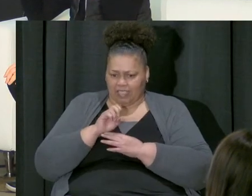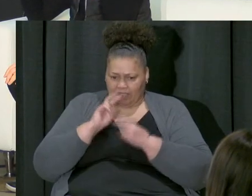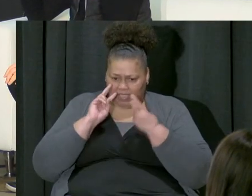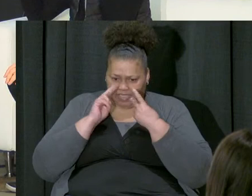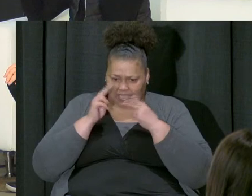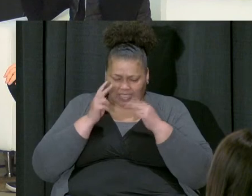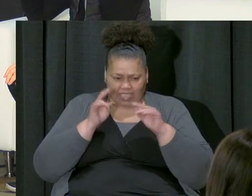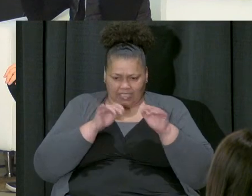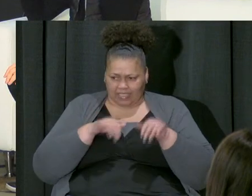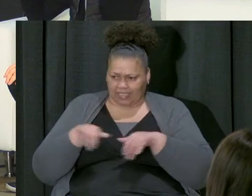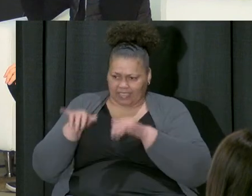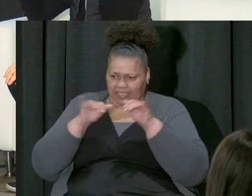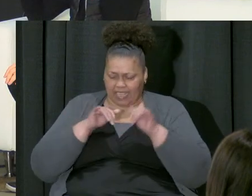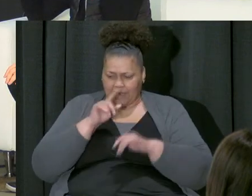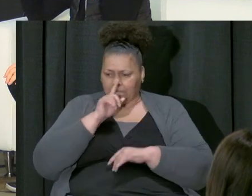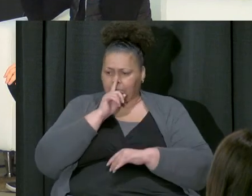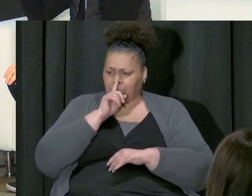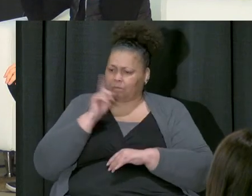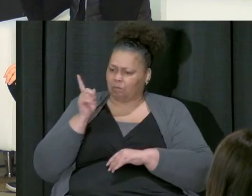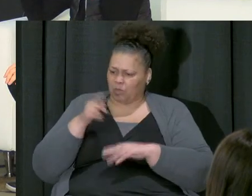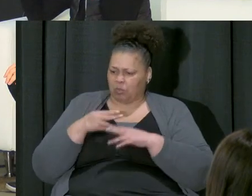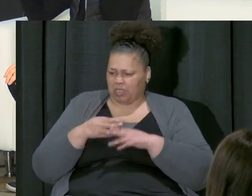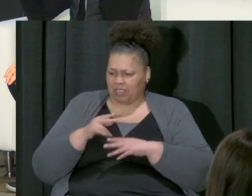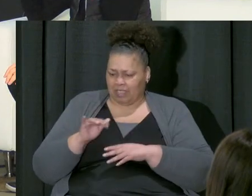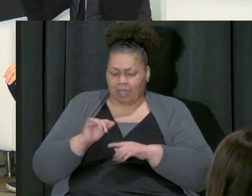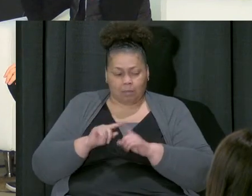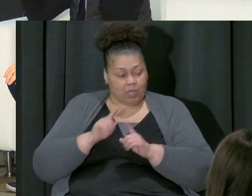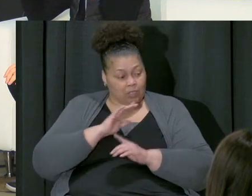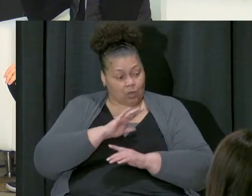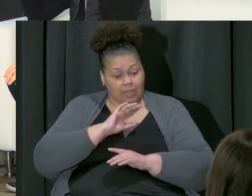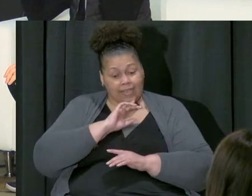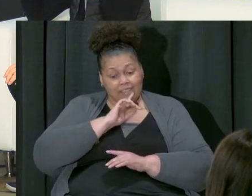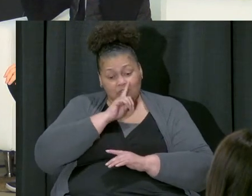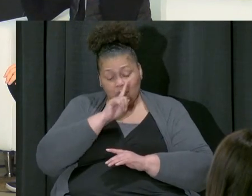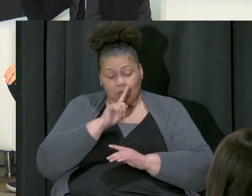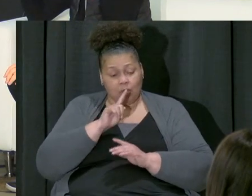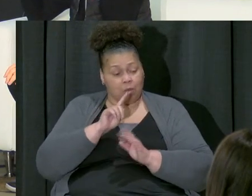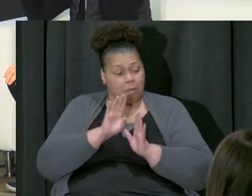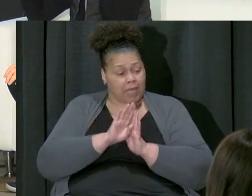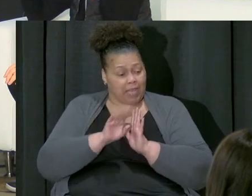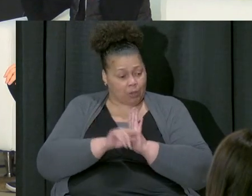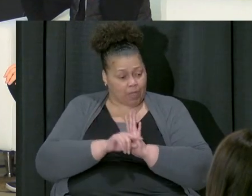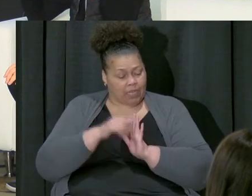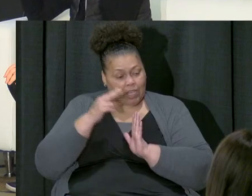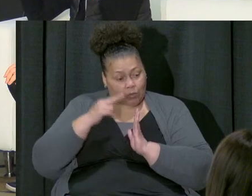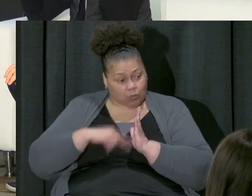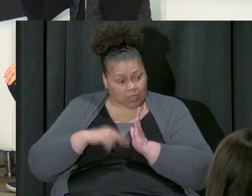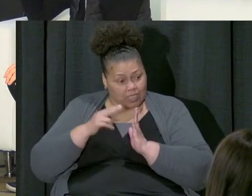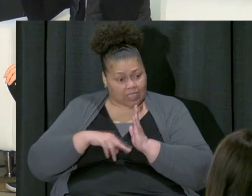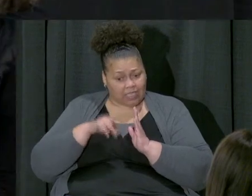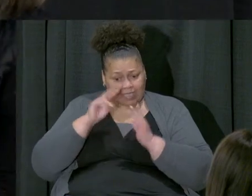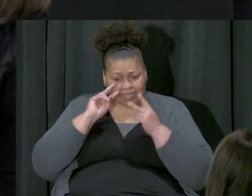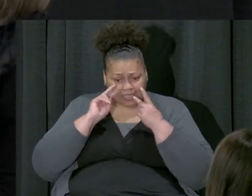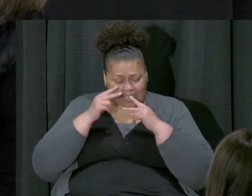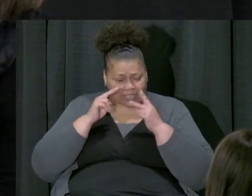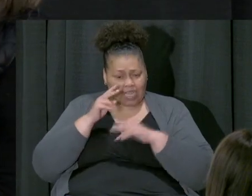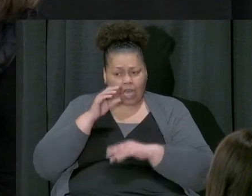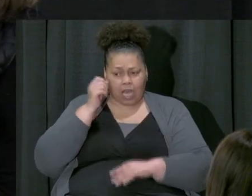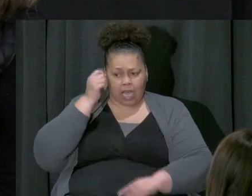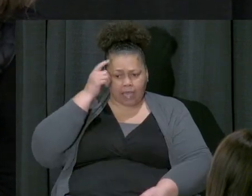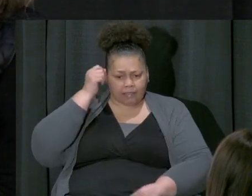that. But what is your actual background in reading dyslexia, cognitive science at that level?